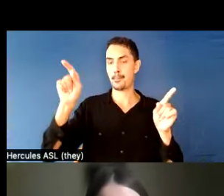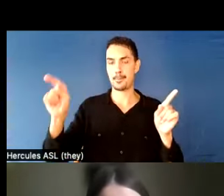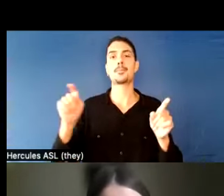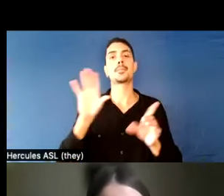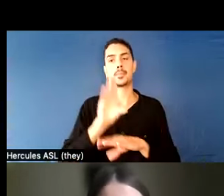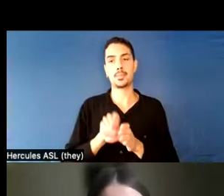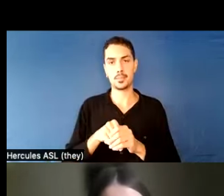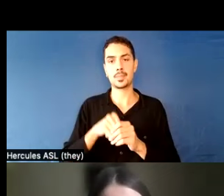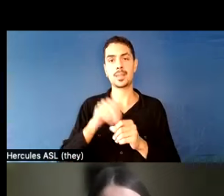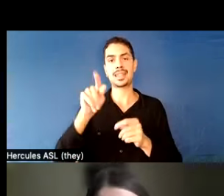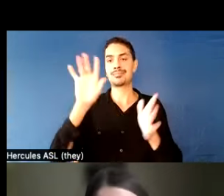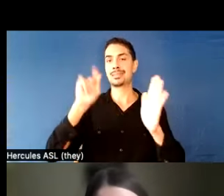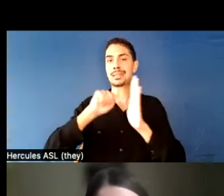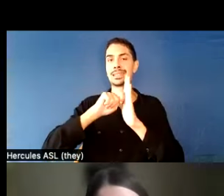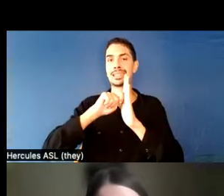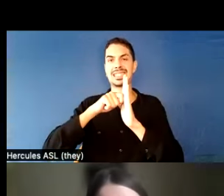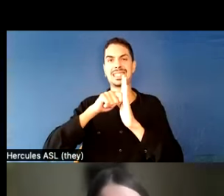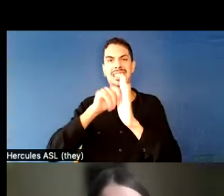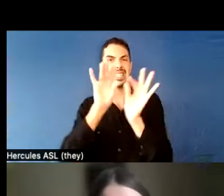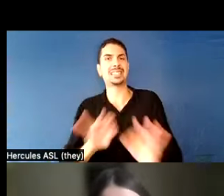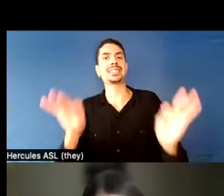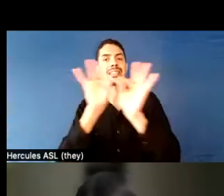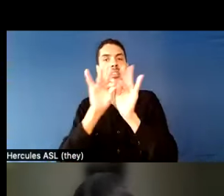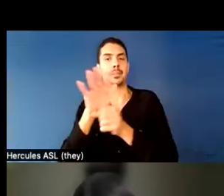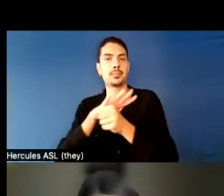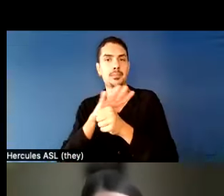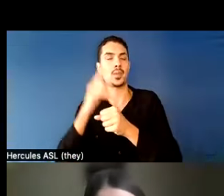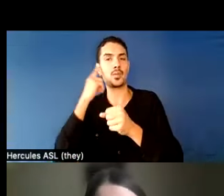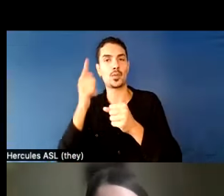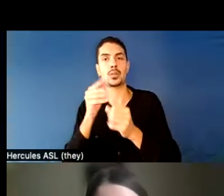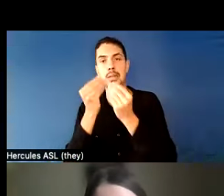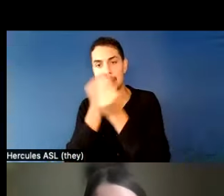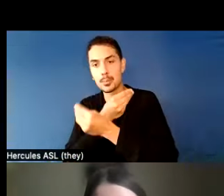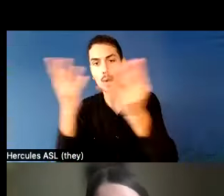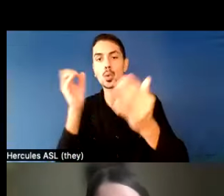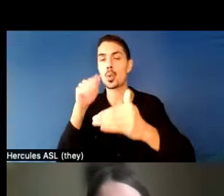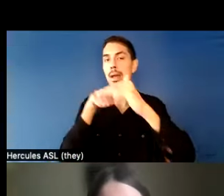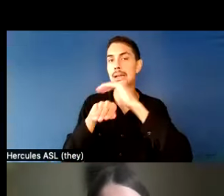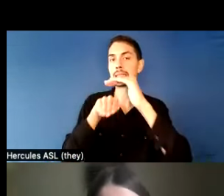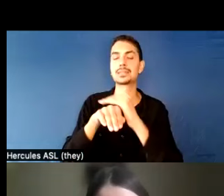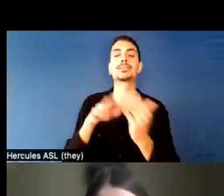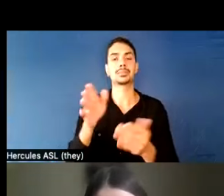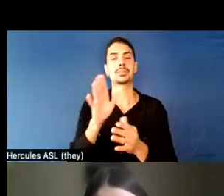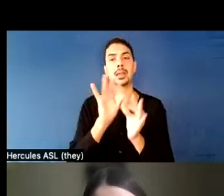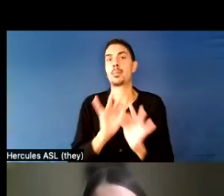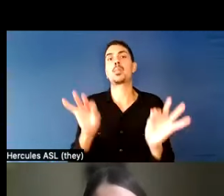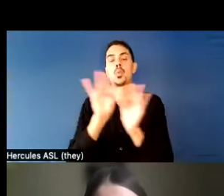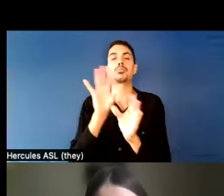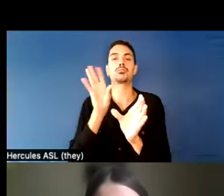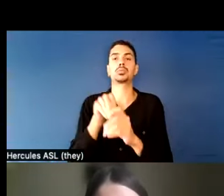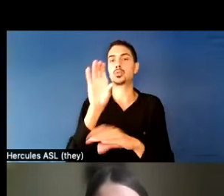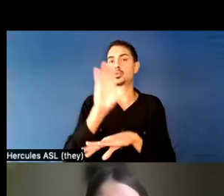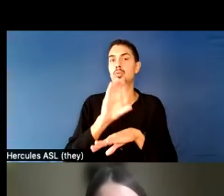those accesses to healing or justice. And I think that those can be an important part of your SART if that is what is going to be useful within